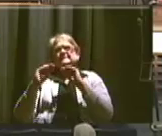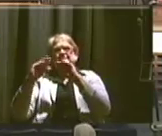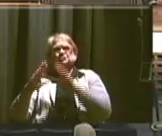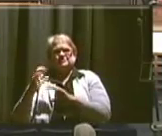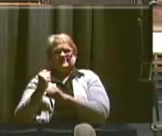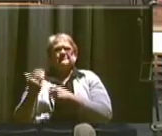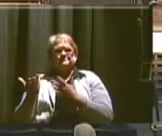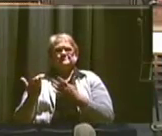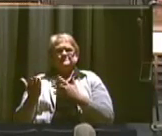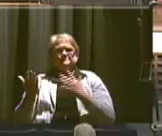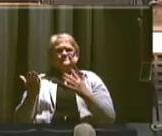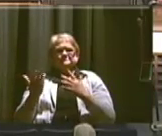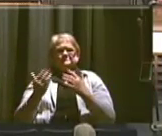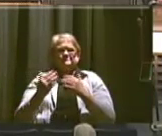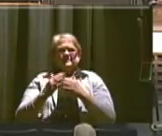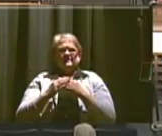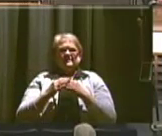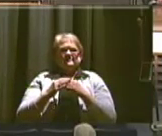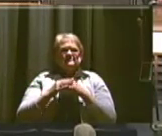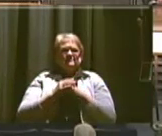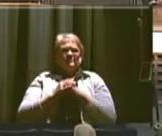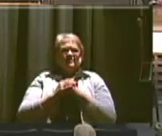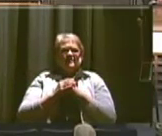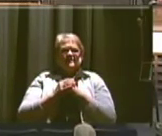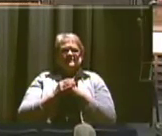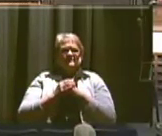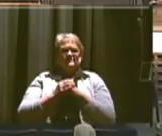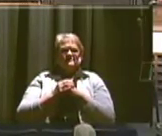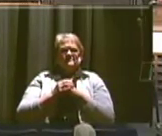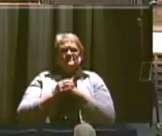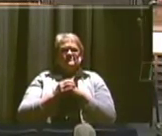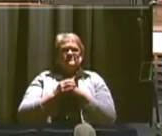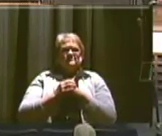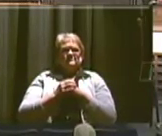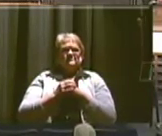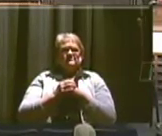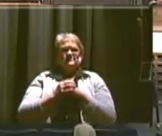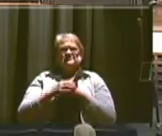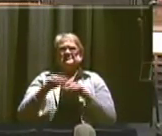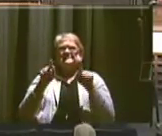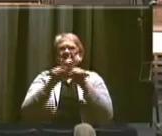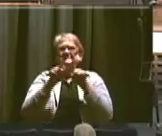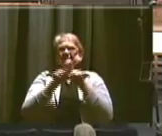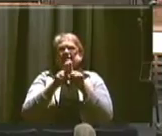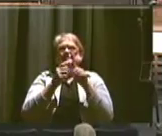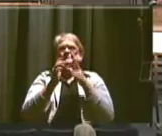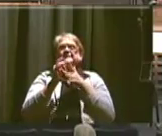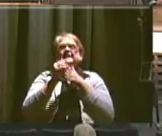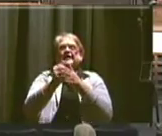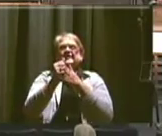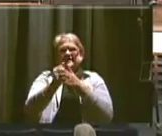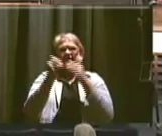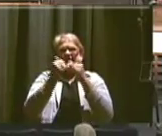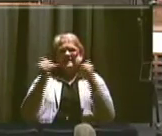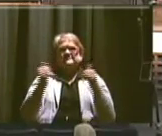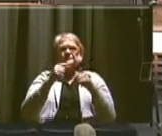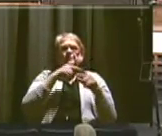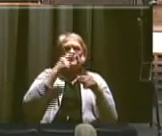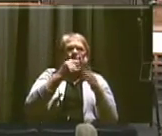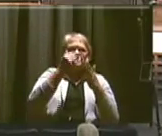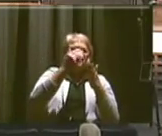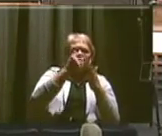dividing line between public cost and personal cost as the other professionals in the district. So it is